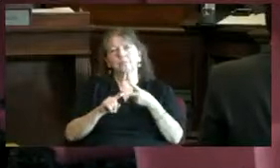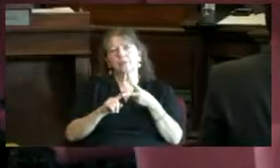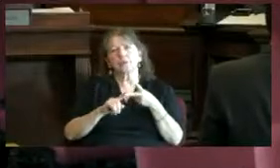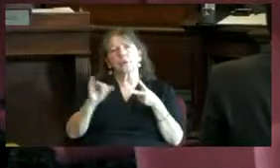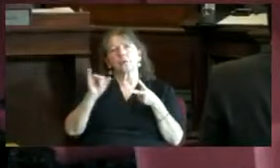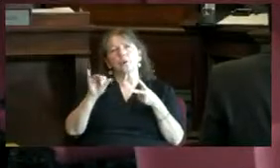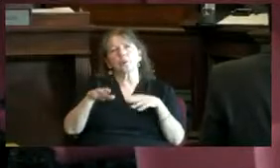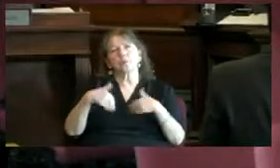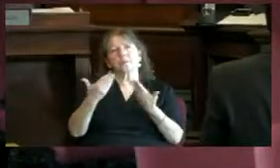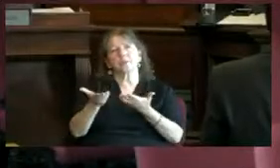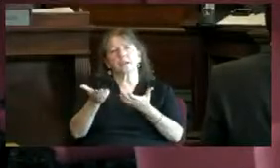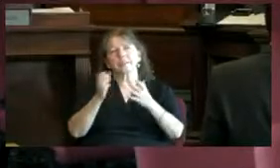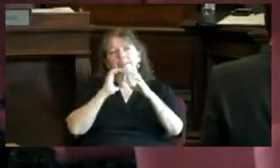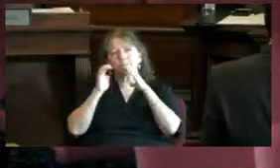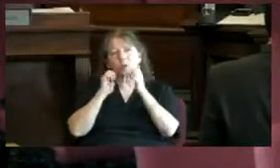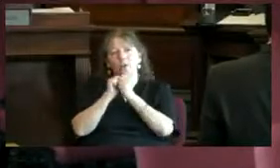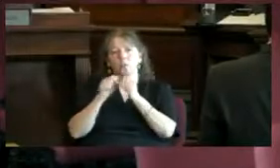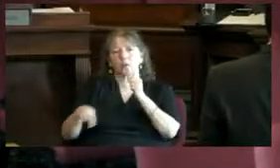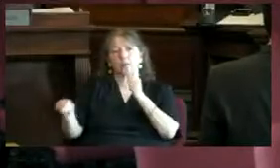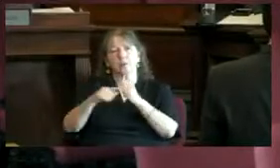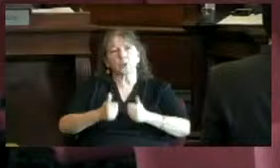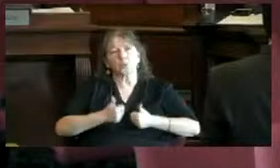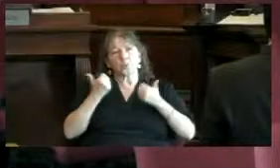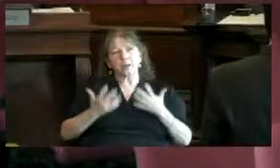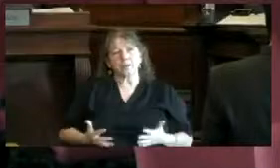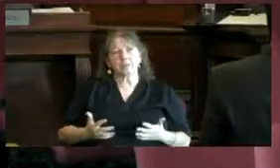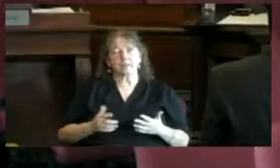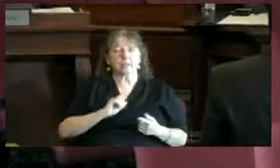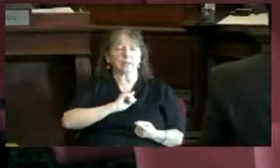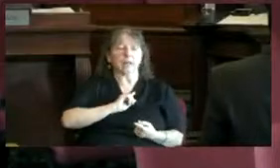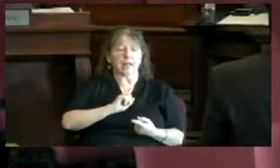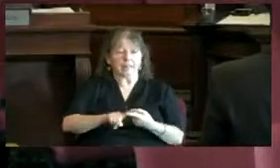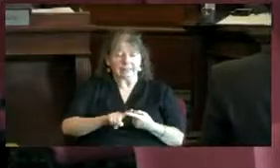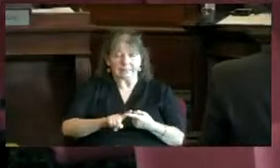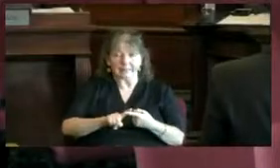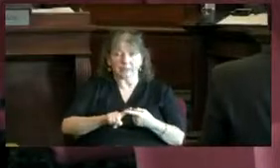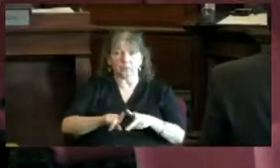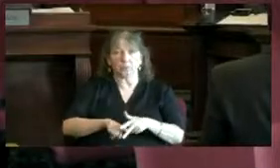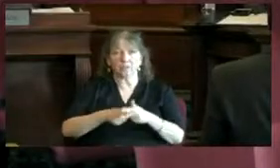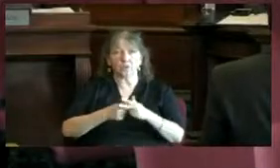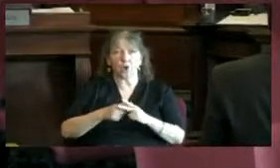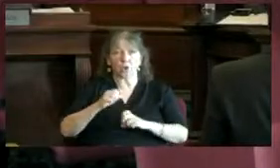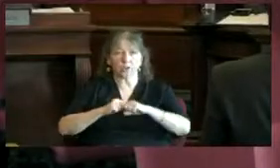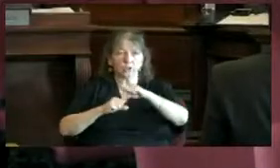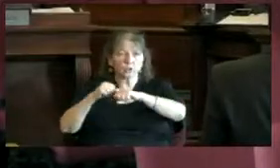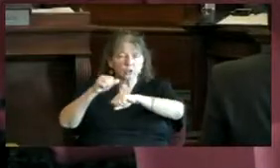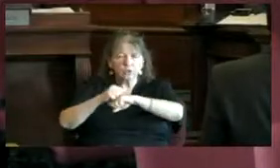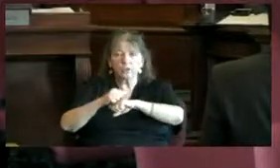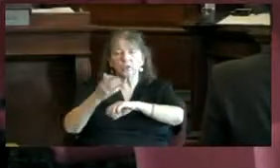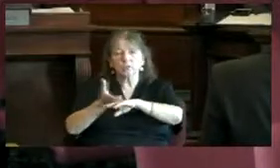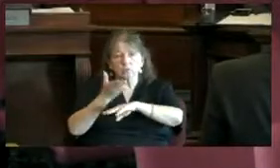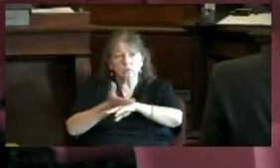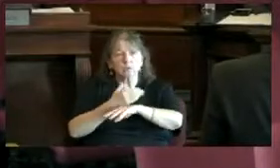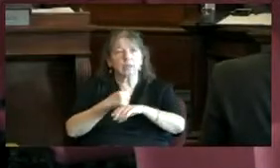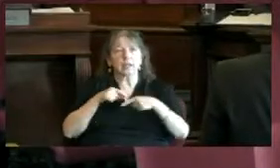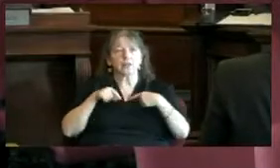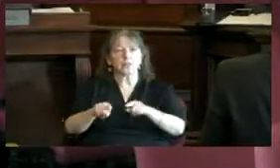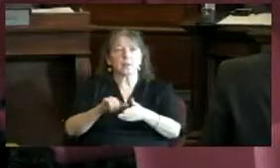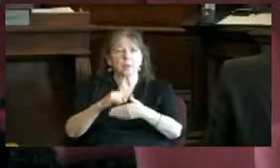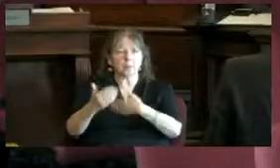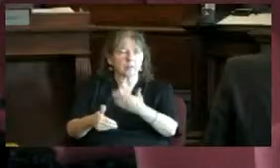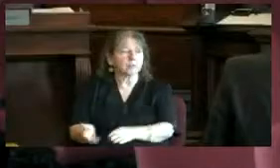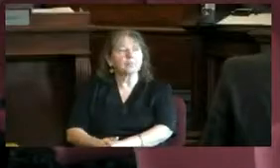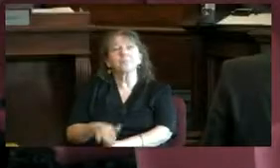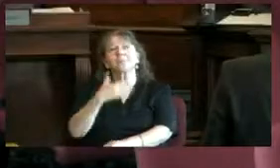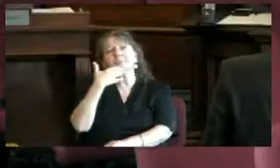the communication with residents up to our construction start, as well as throughout the construction process. Great, thank you so